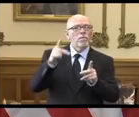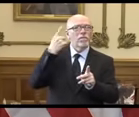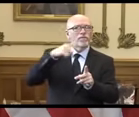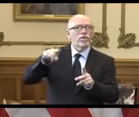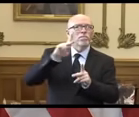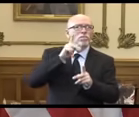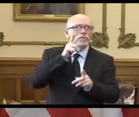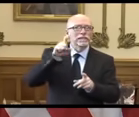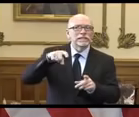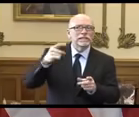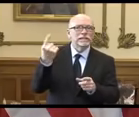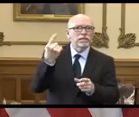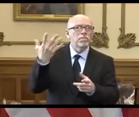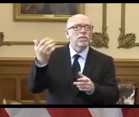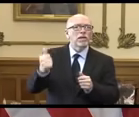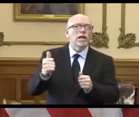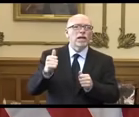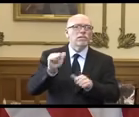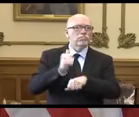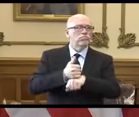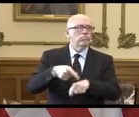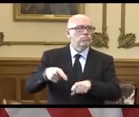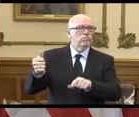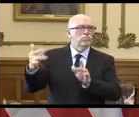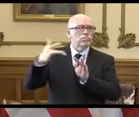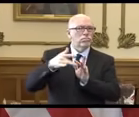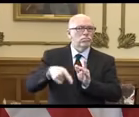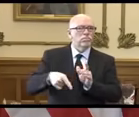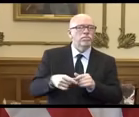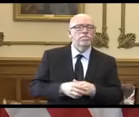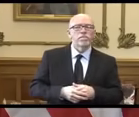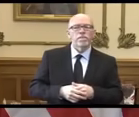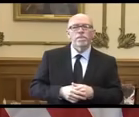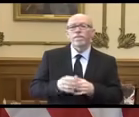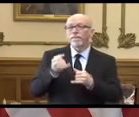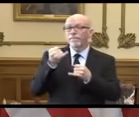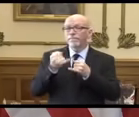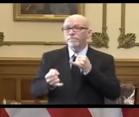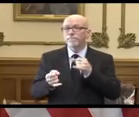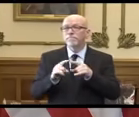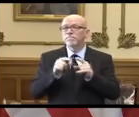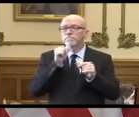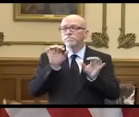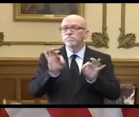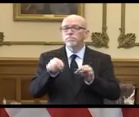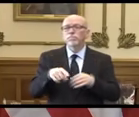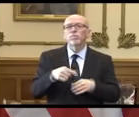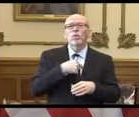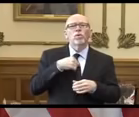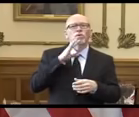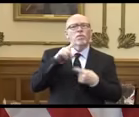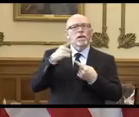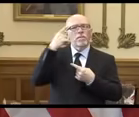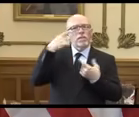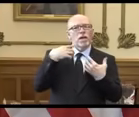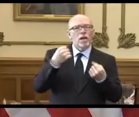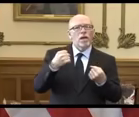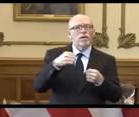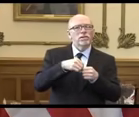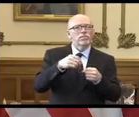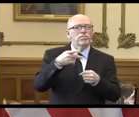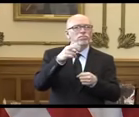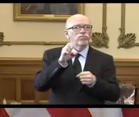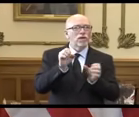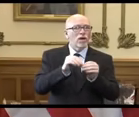for Hoosiers, and it's here to stay. And last, but definitely not least, we've talked about mental health in these press conferences